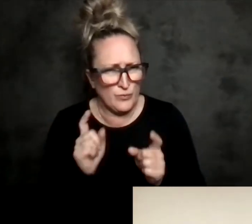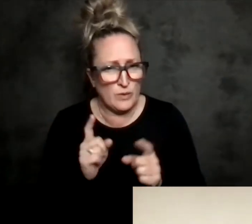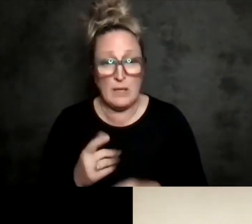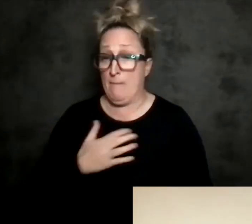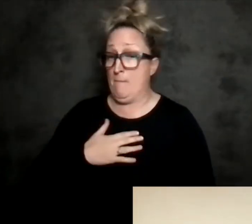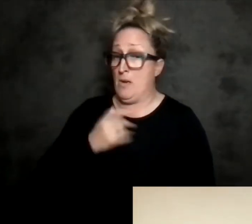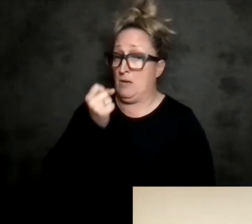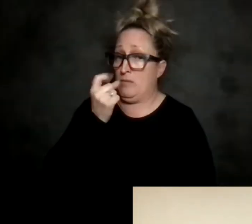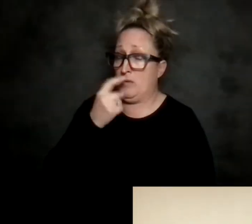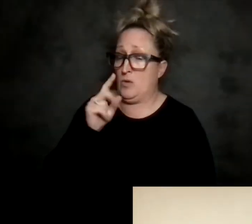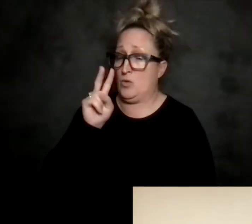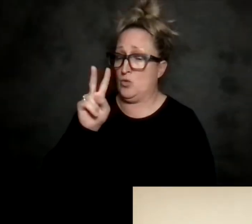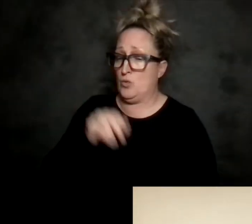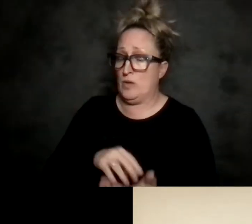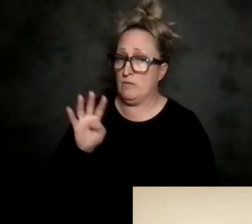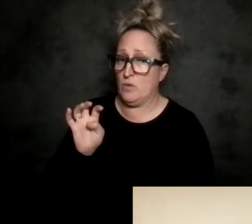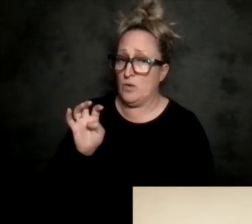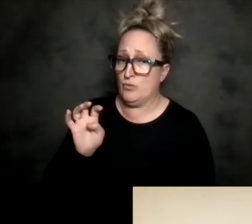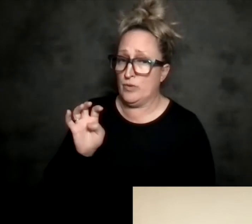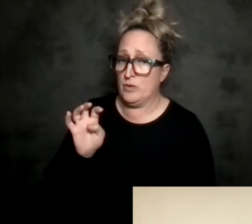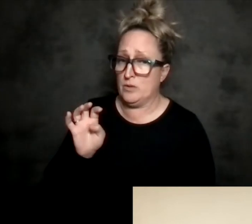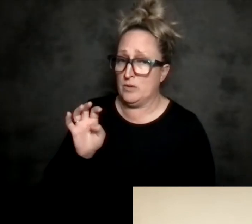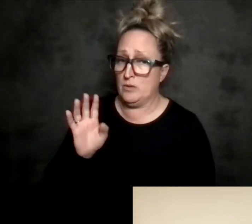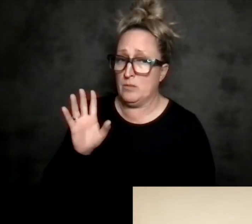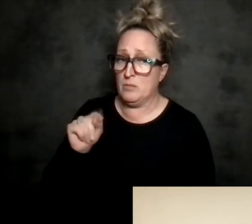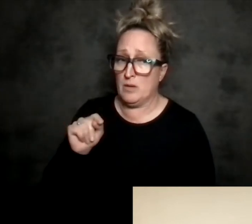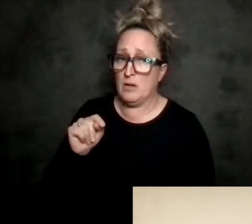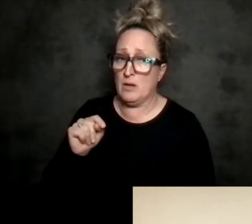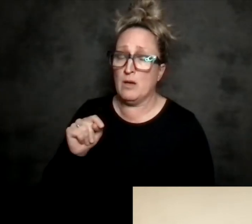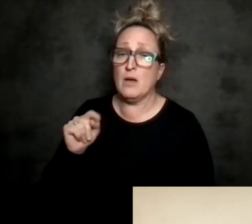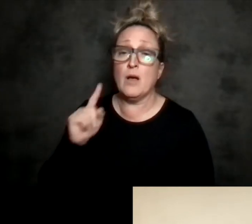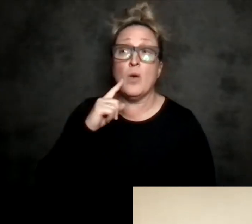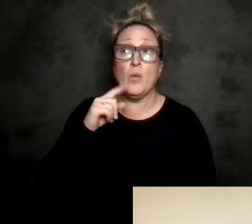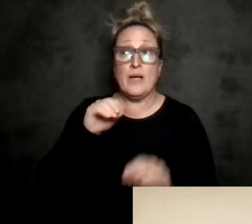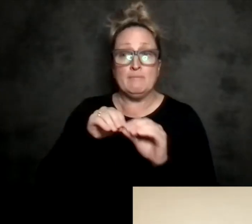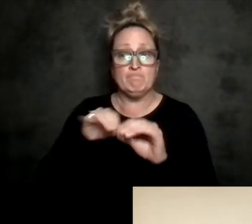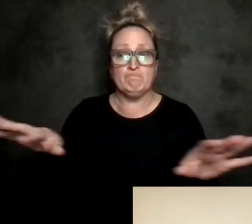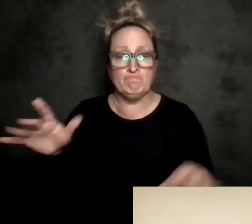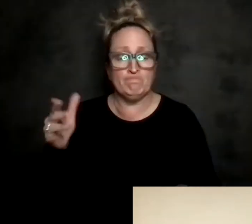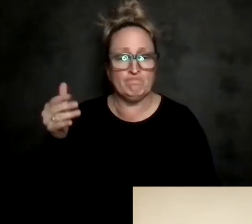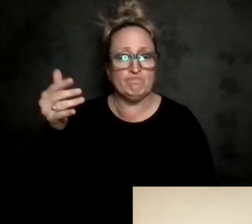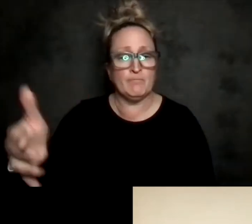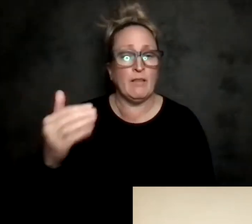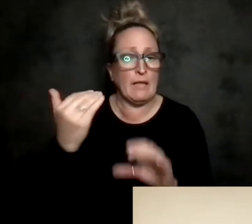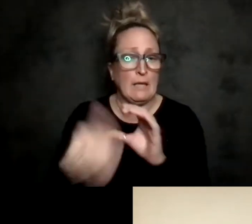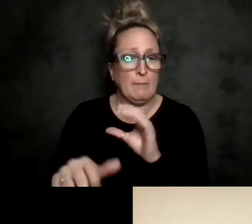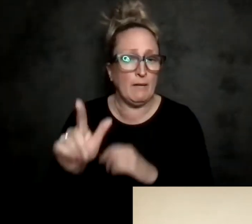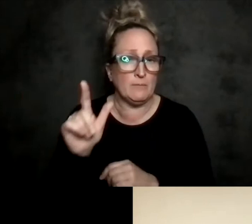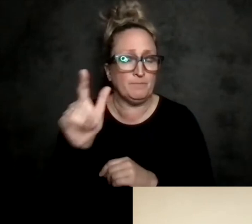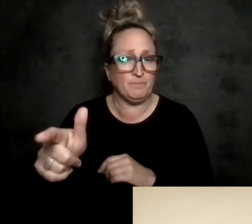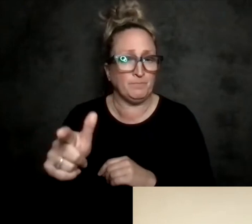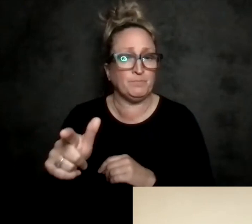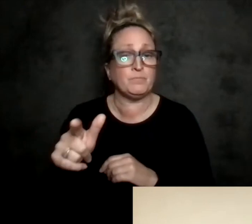My understanding is it's 2,400, but when we send out the email that with